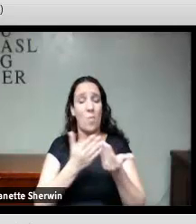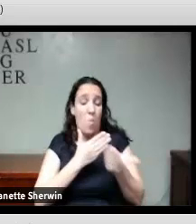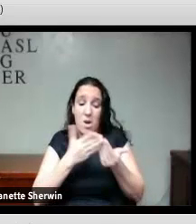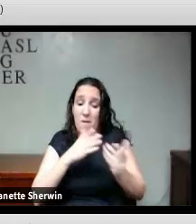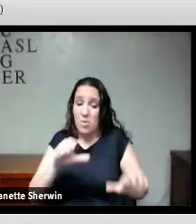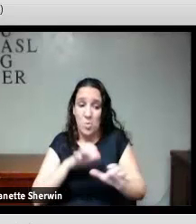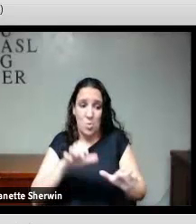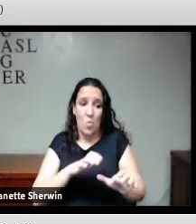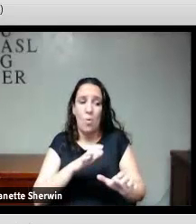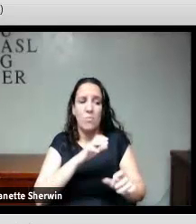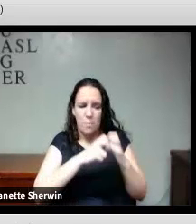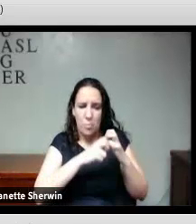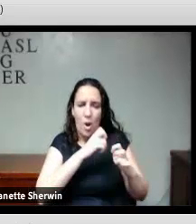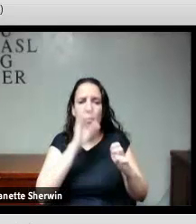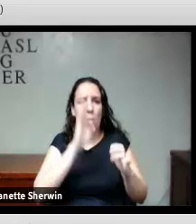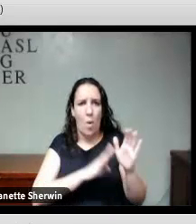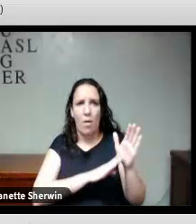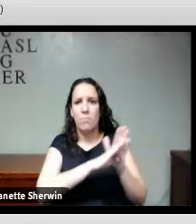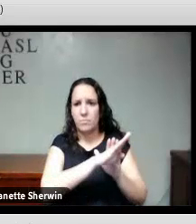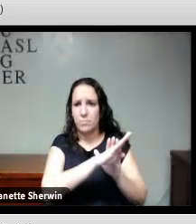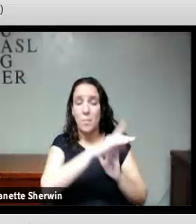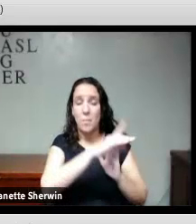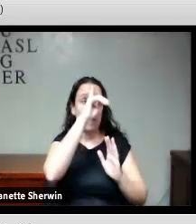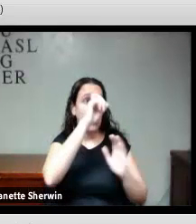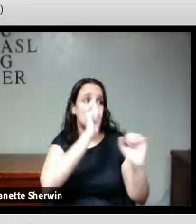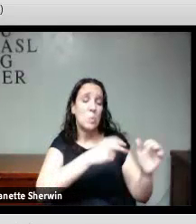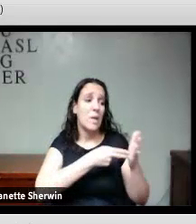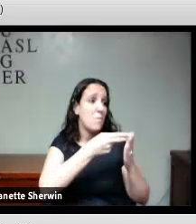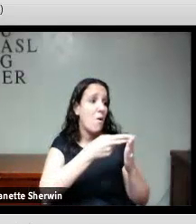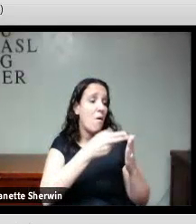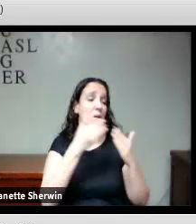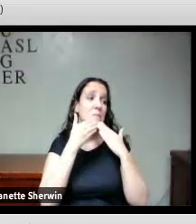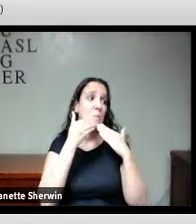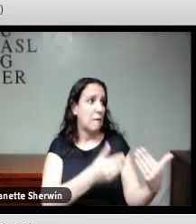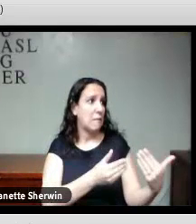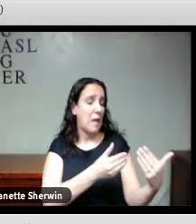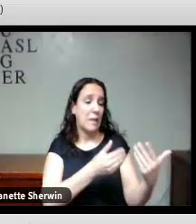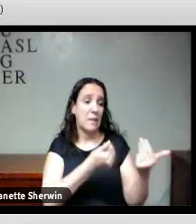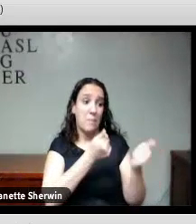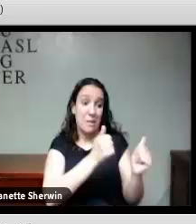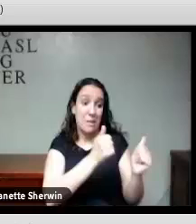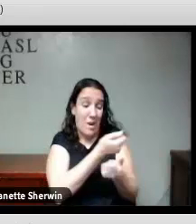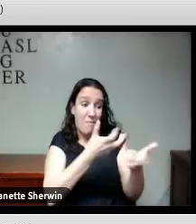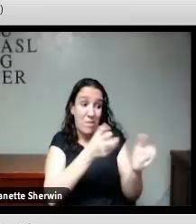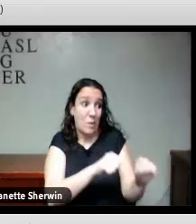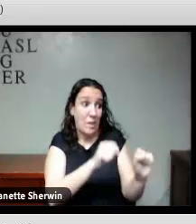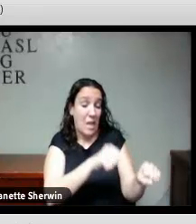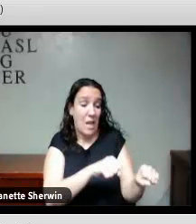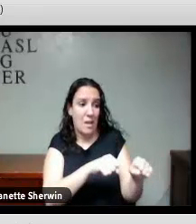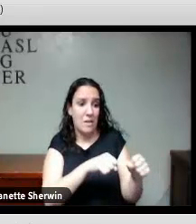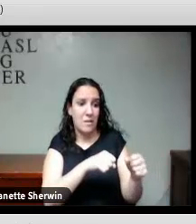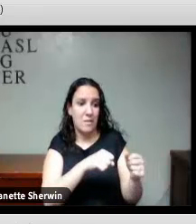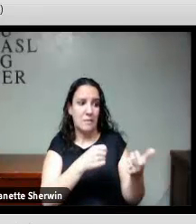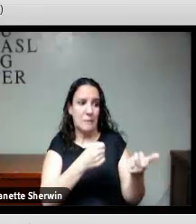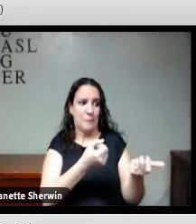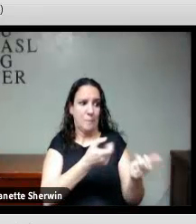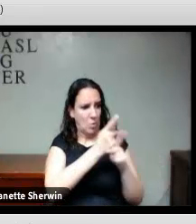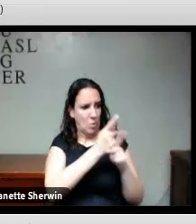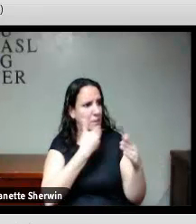there? Because we can thank them and we can be very sincere and we can want to do everything we can to keep that